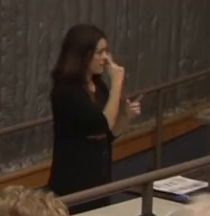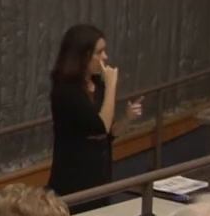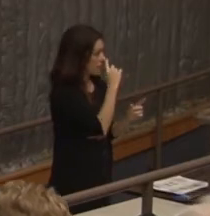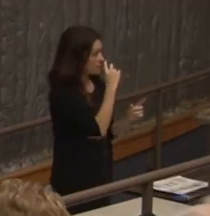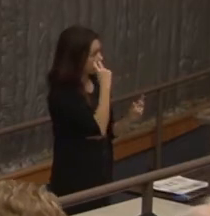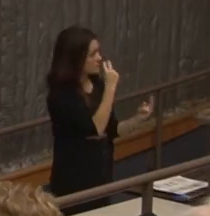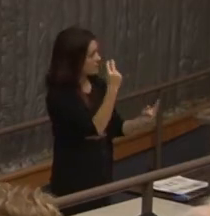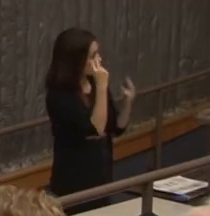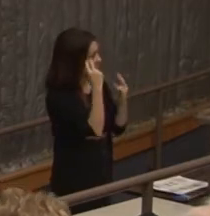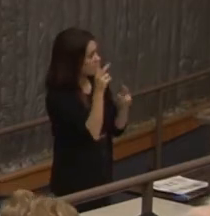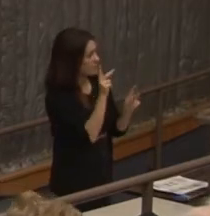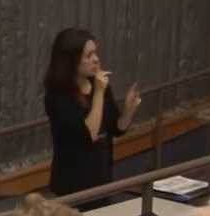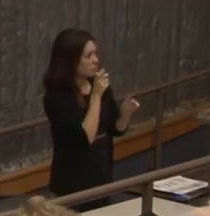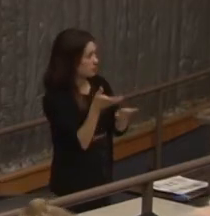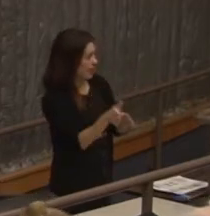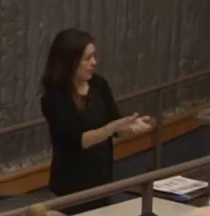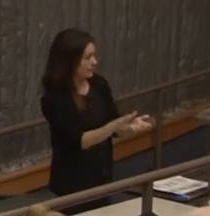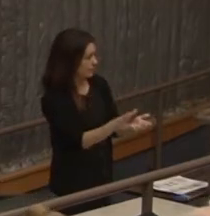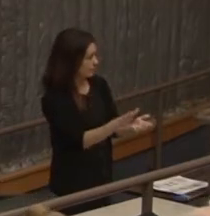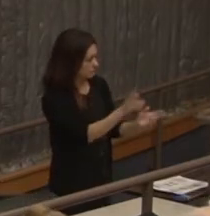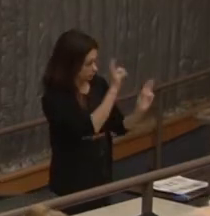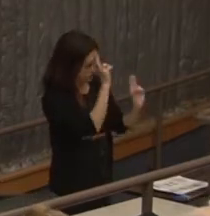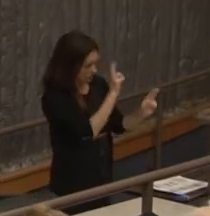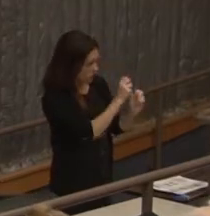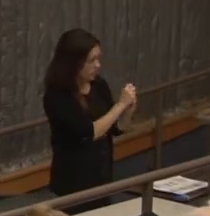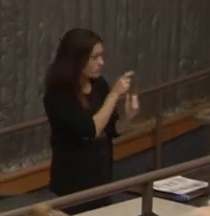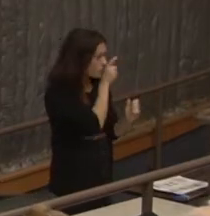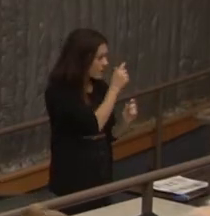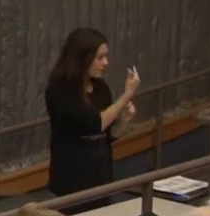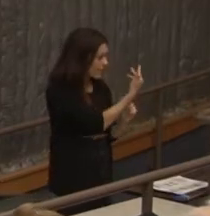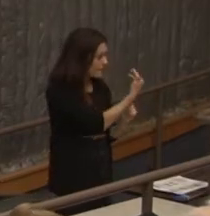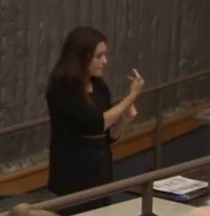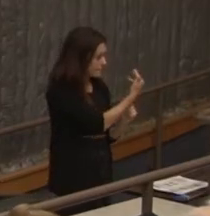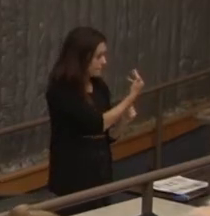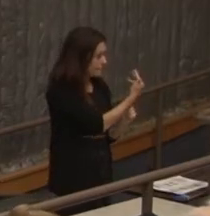departed in a family with a real flame.